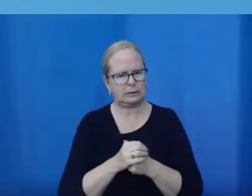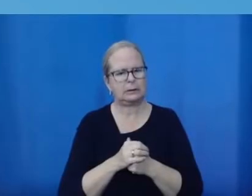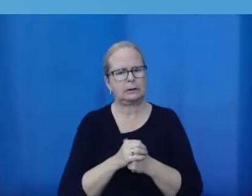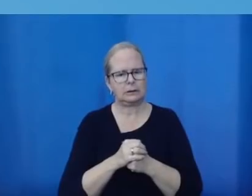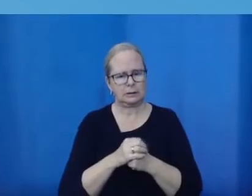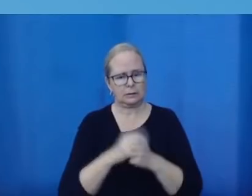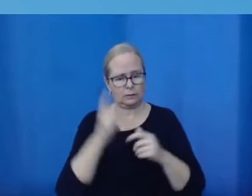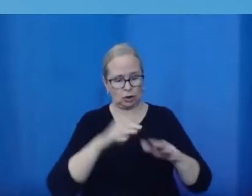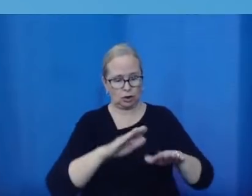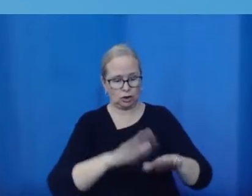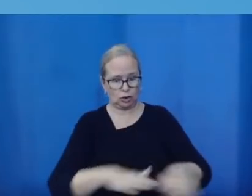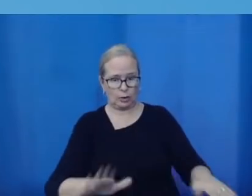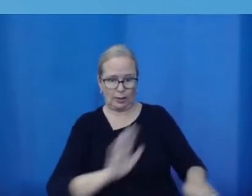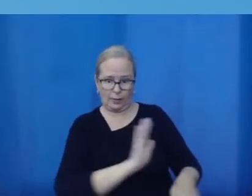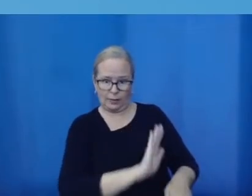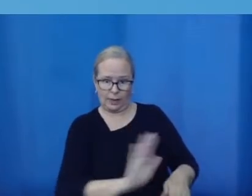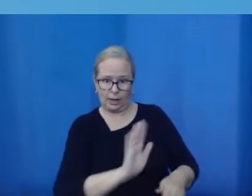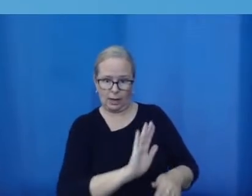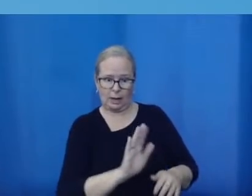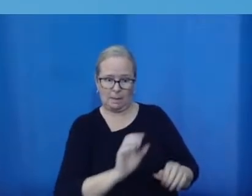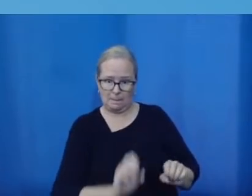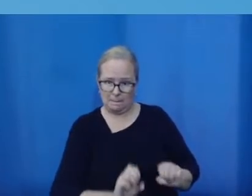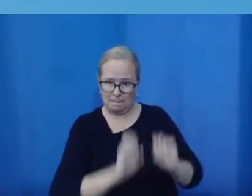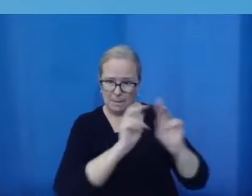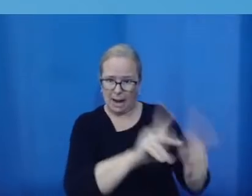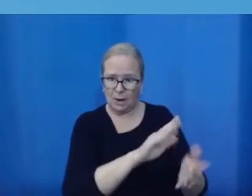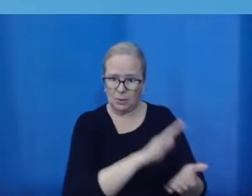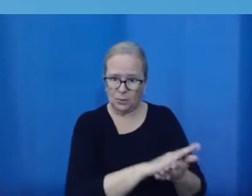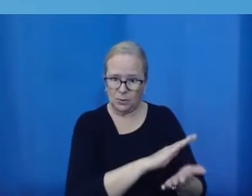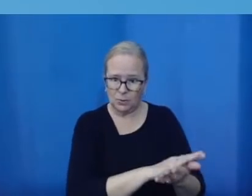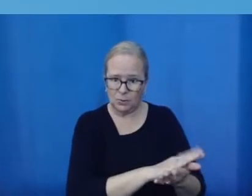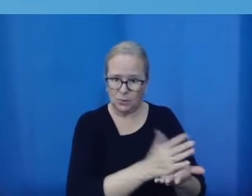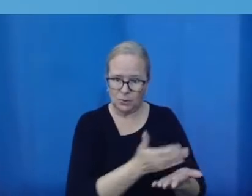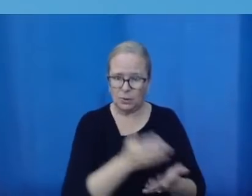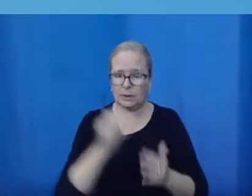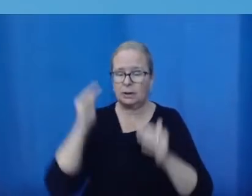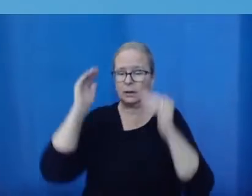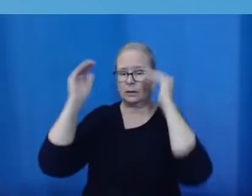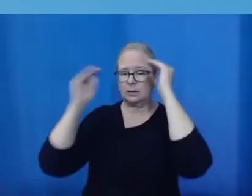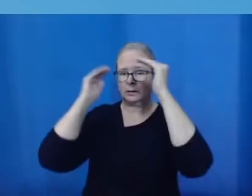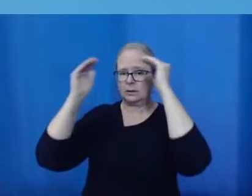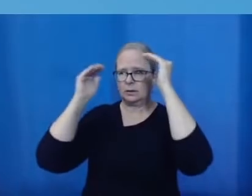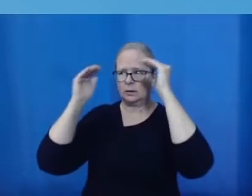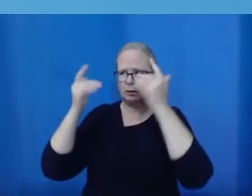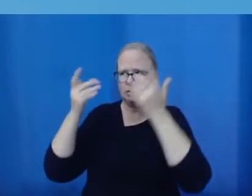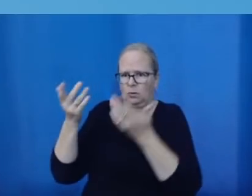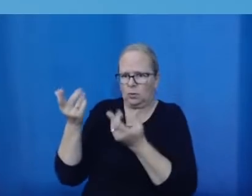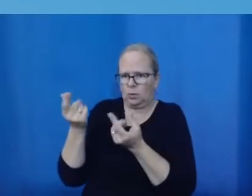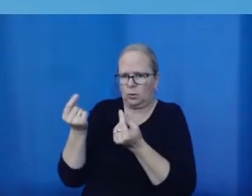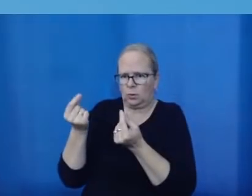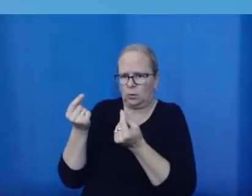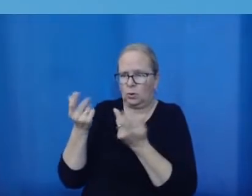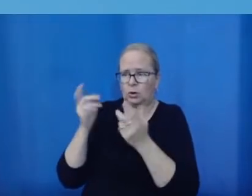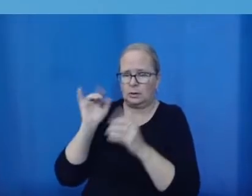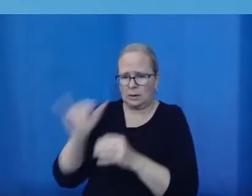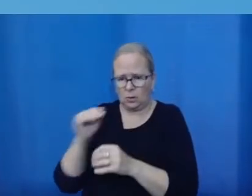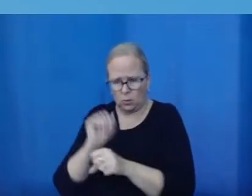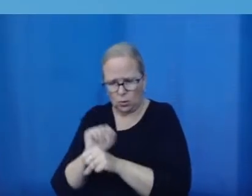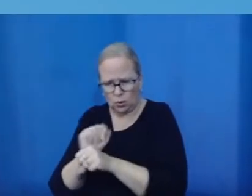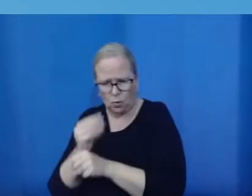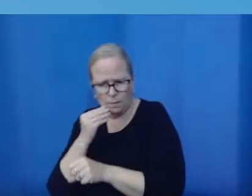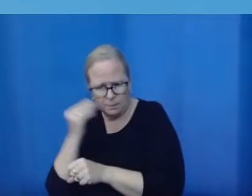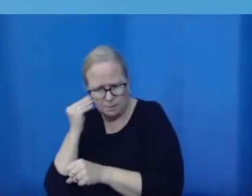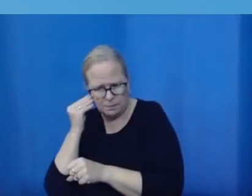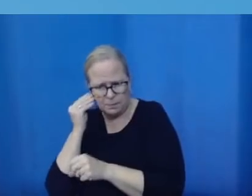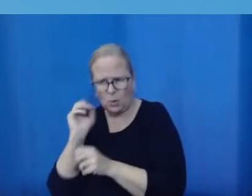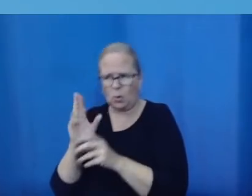that we do for the main part of our day, whether we stay at home or whether we work outside the home. That's our thing. And if we find that we're not able to focus, to concentrate, we're